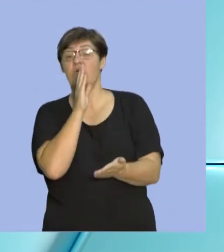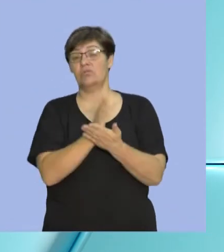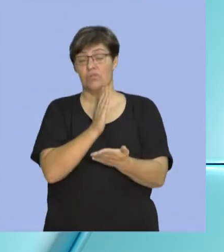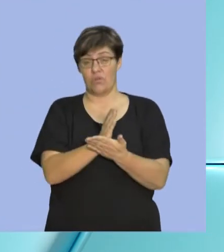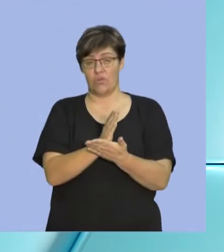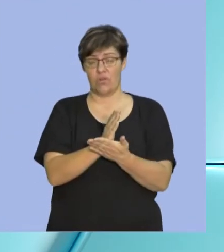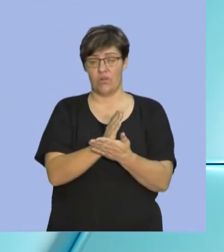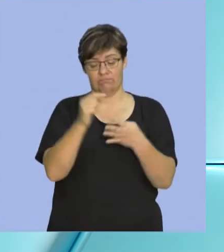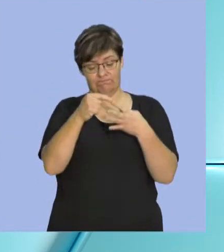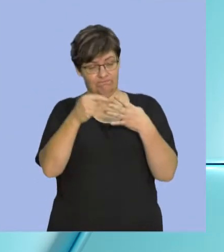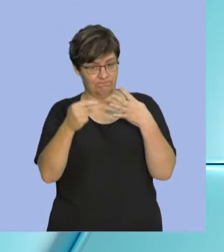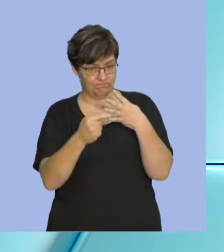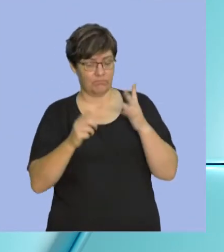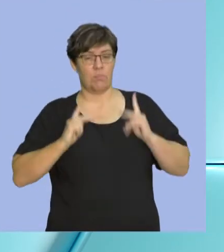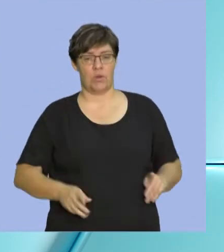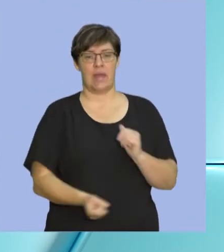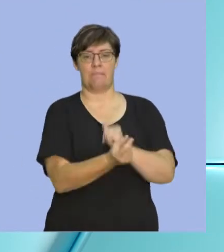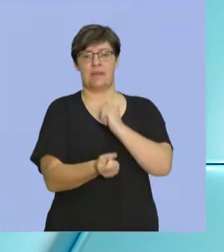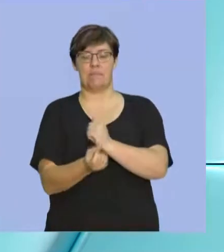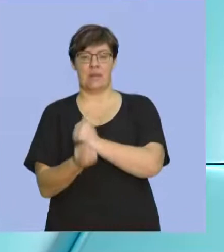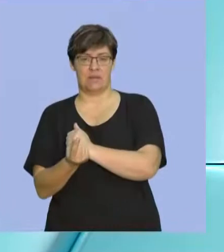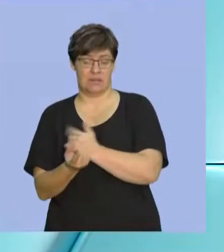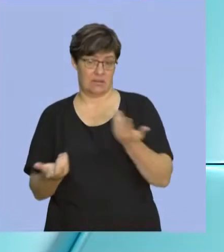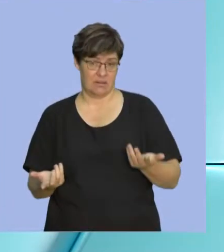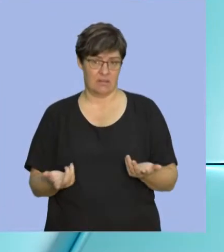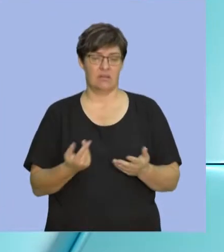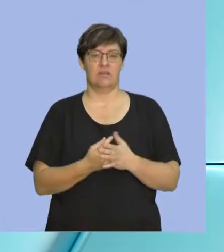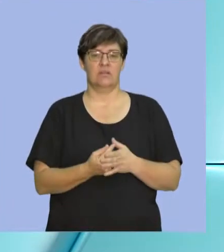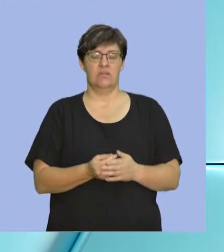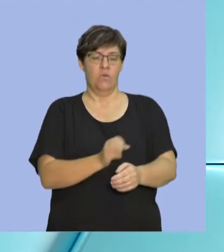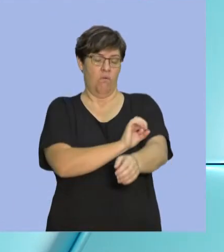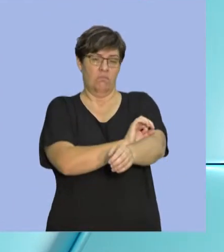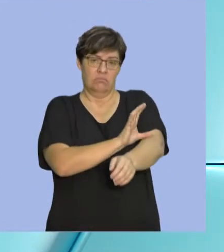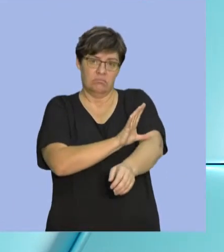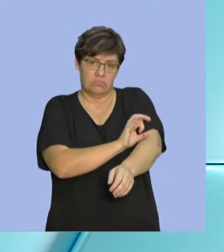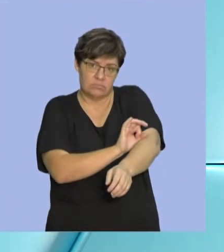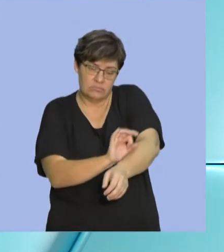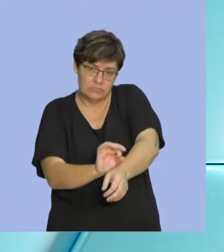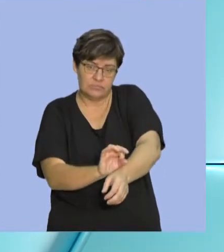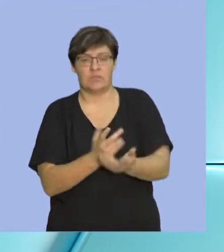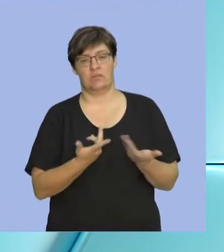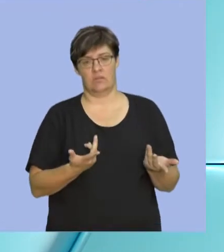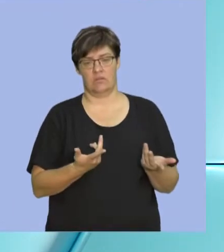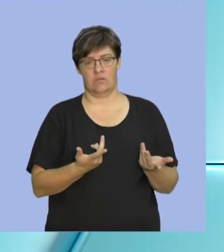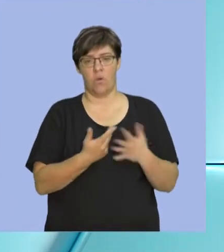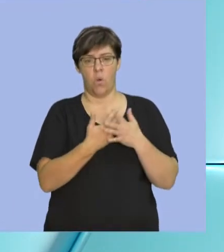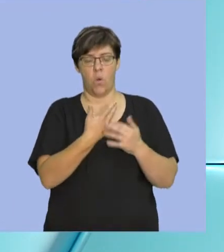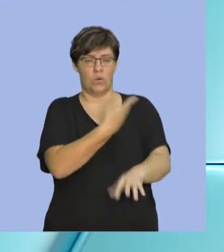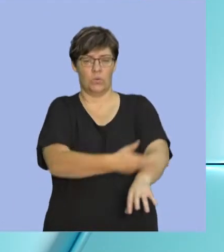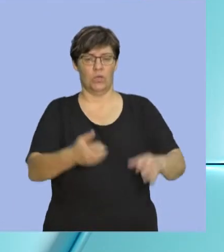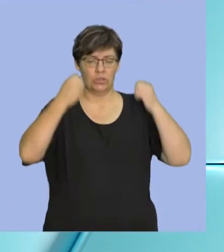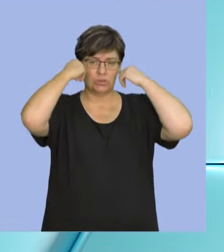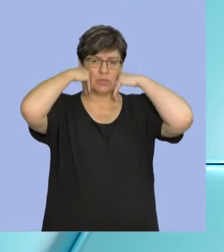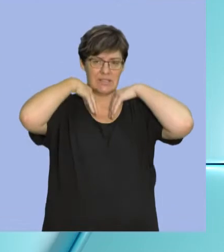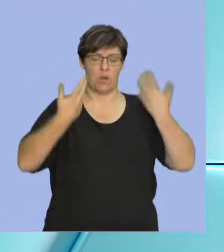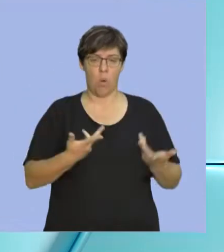certain things happen in the body. For example, vasodilation, vasoconstriction, or sweating, or us having to